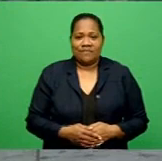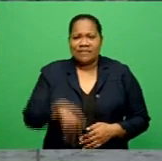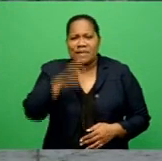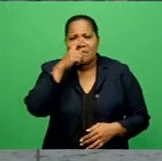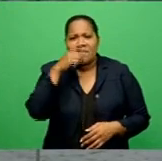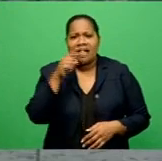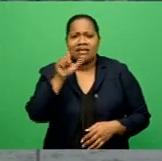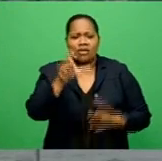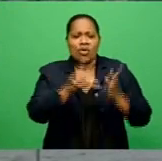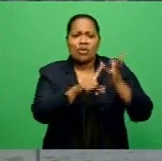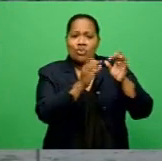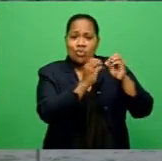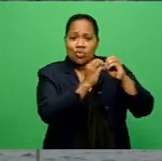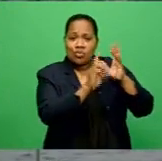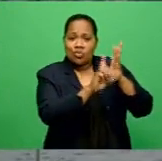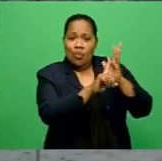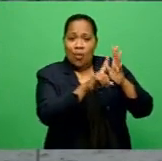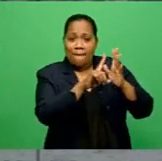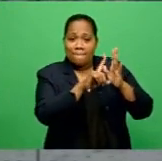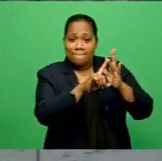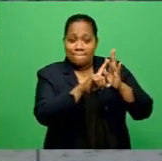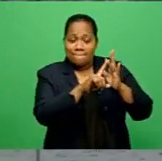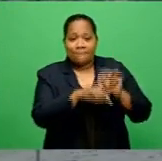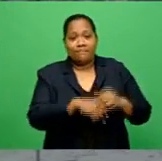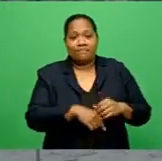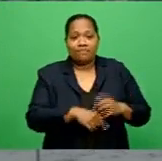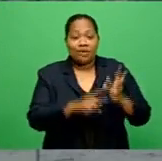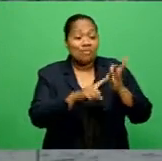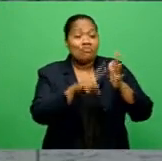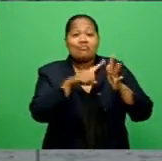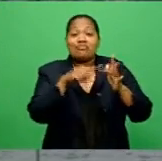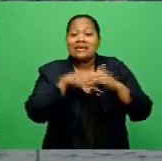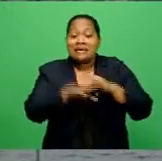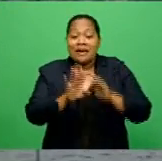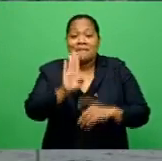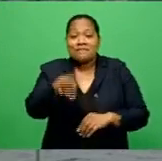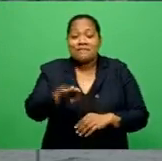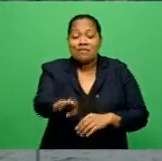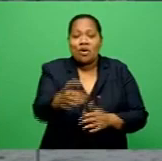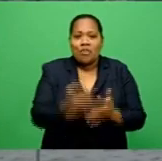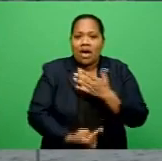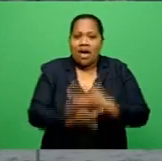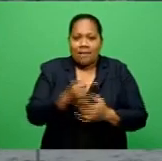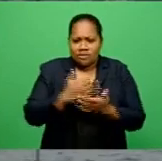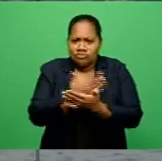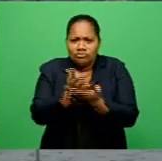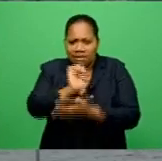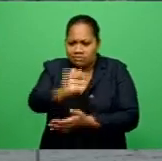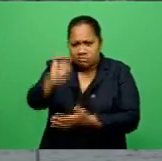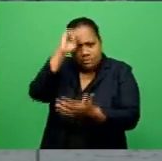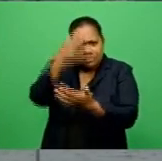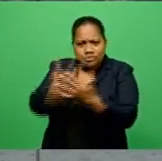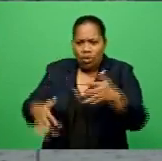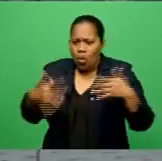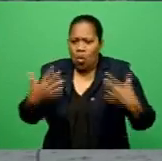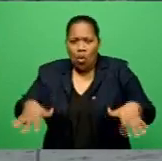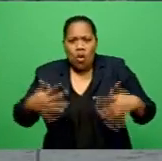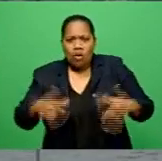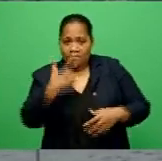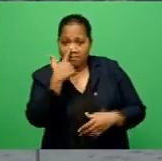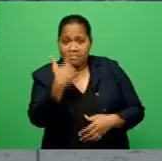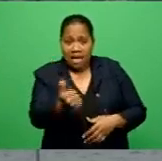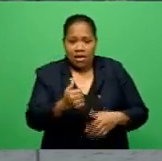Residents of Lombui in Boer, while sharing their experience, said they are lucky to have survived the cyclone without major